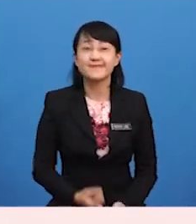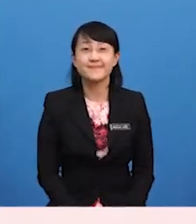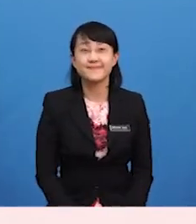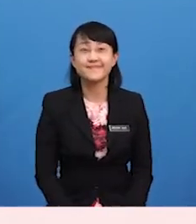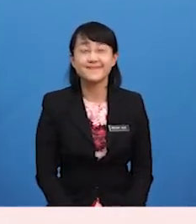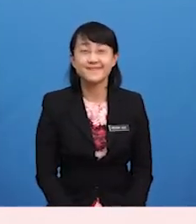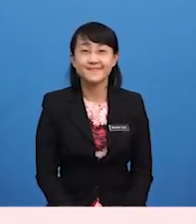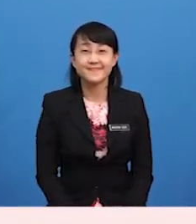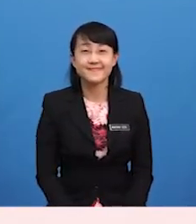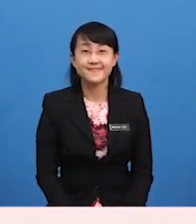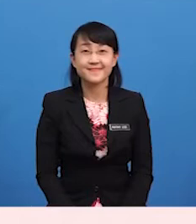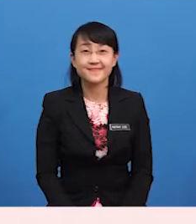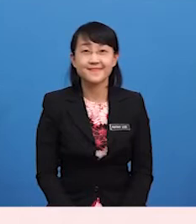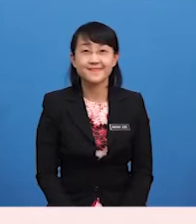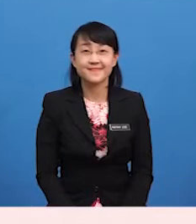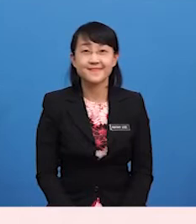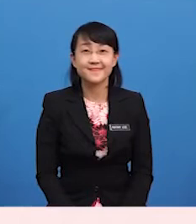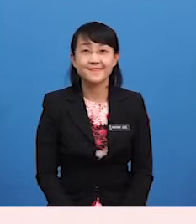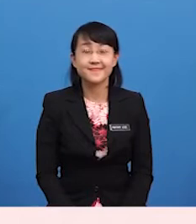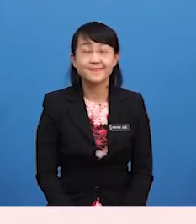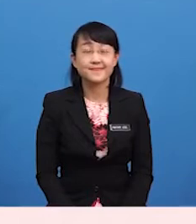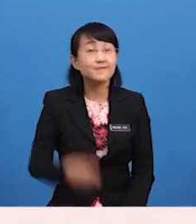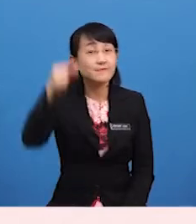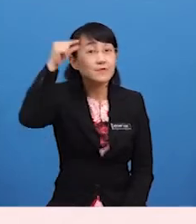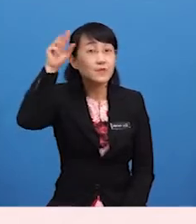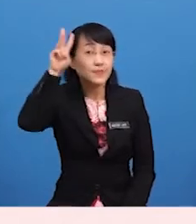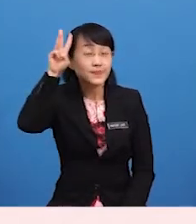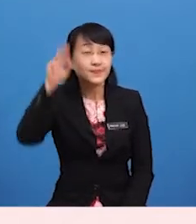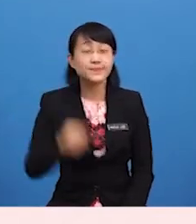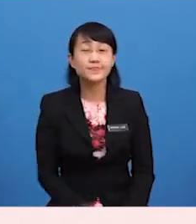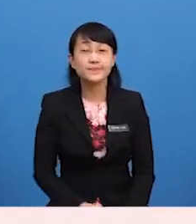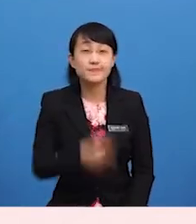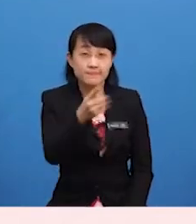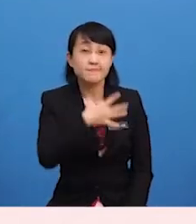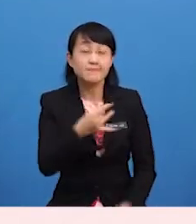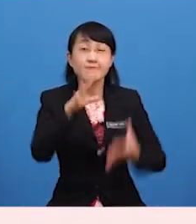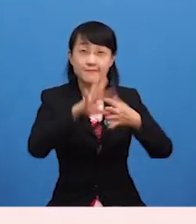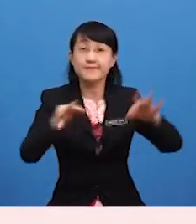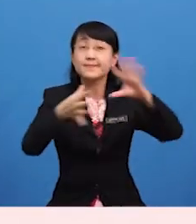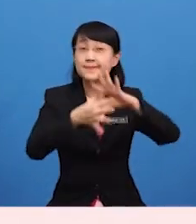not a big deal. Okay. Grandwiz, do you like stories?